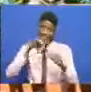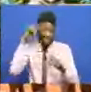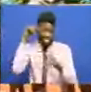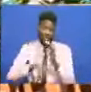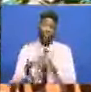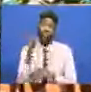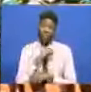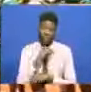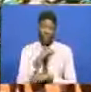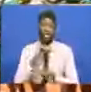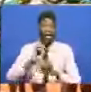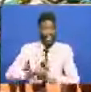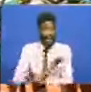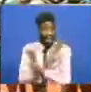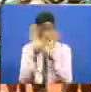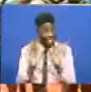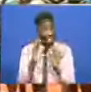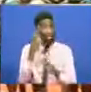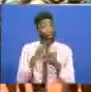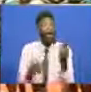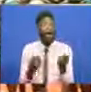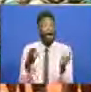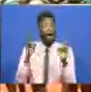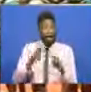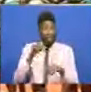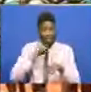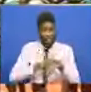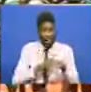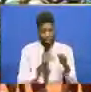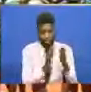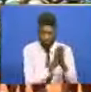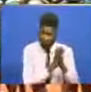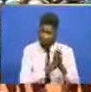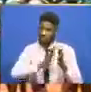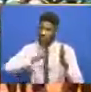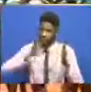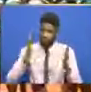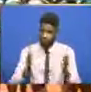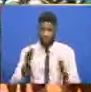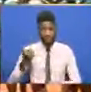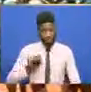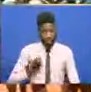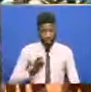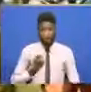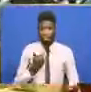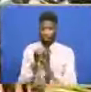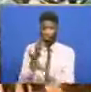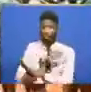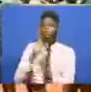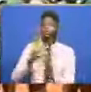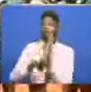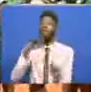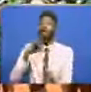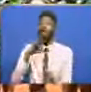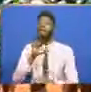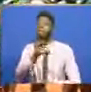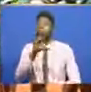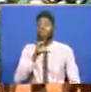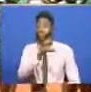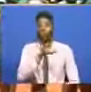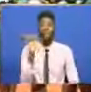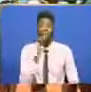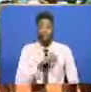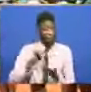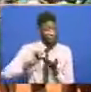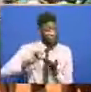give a clear picture of exactly what happened between that period is that the girls who were actually found to be pregnant within that period, most of them were